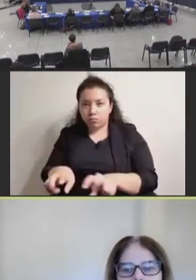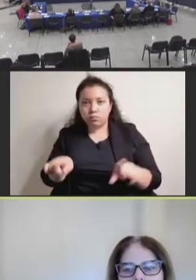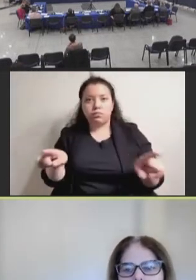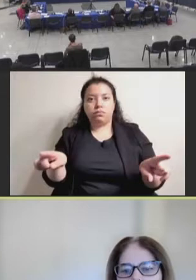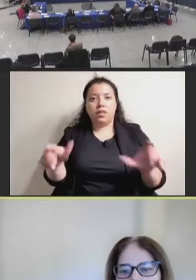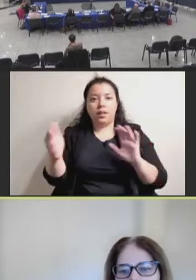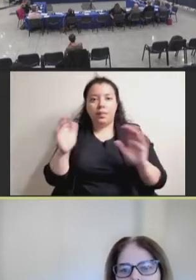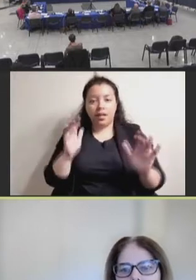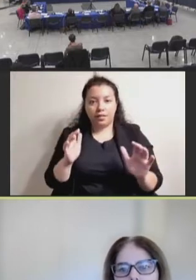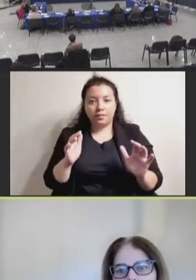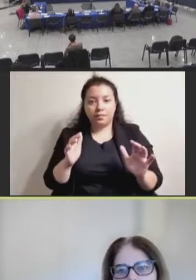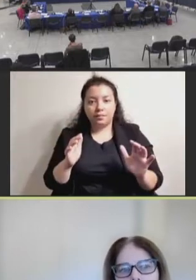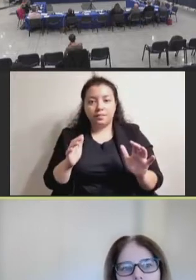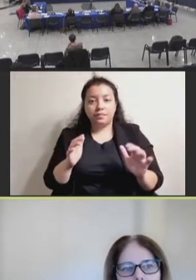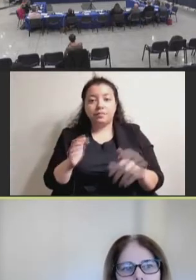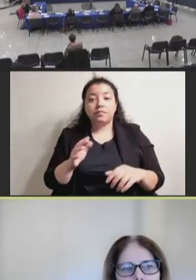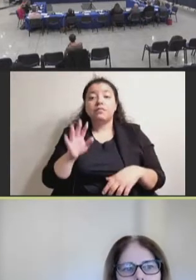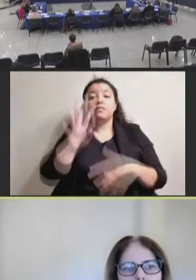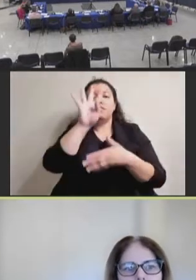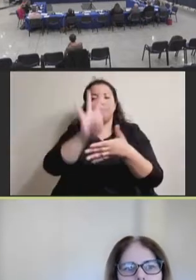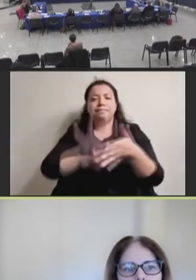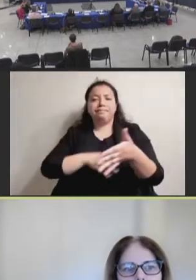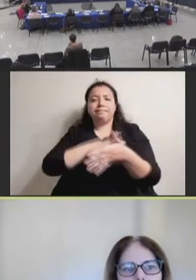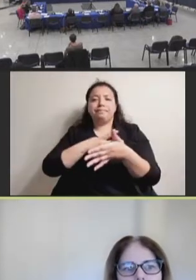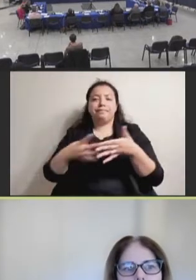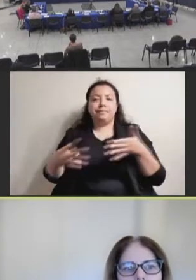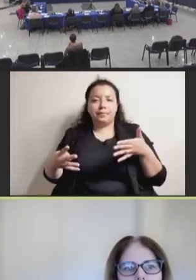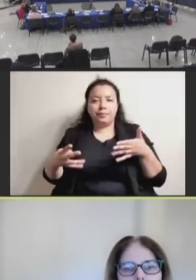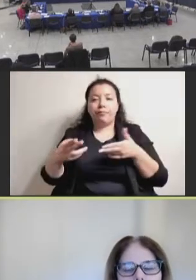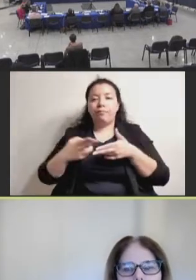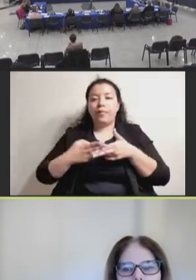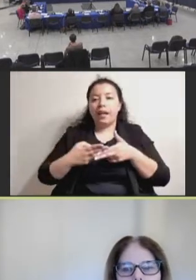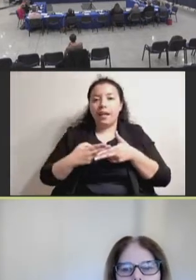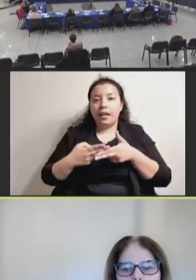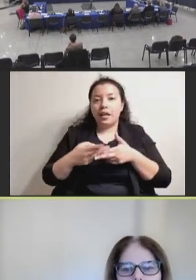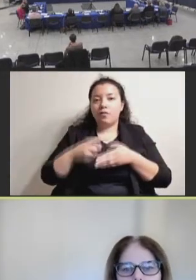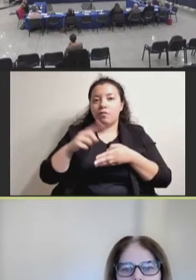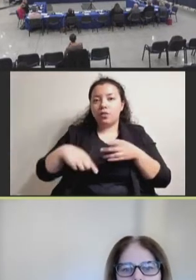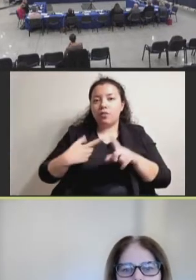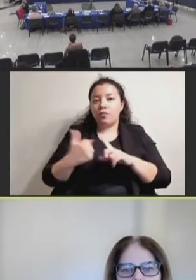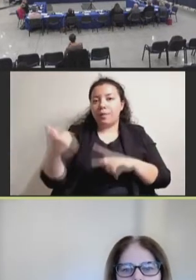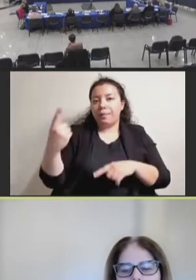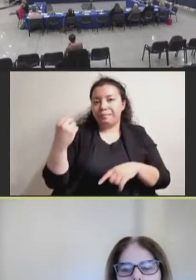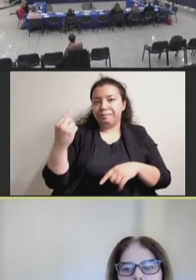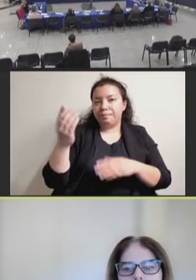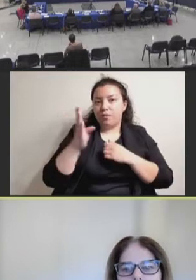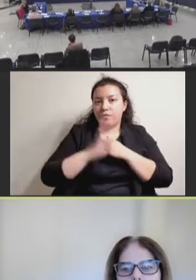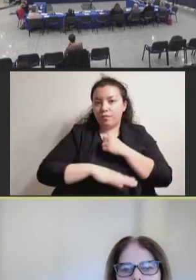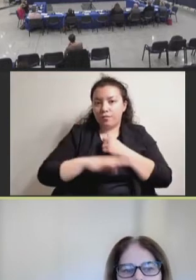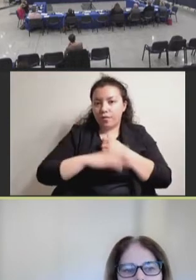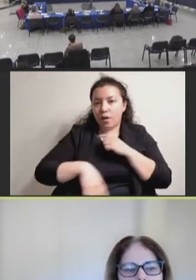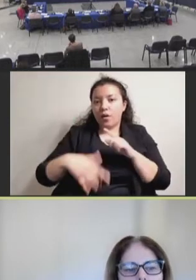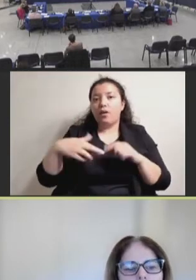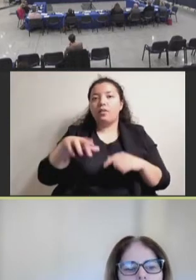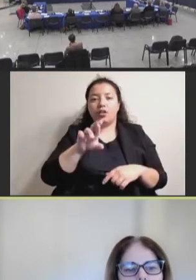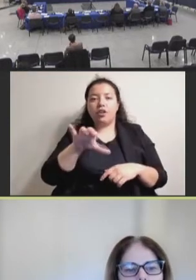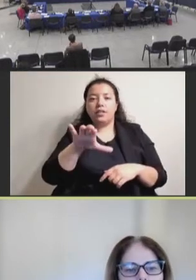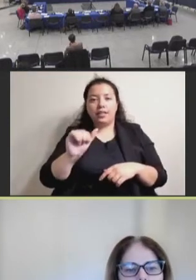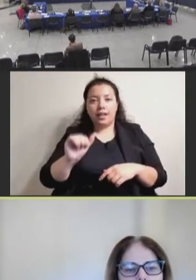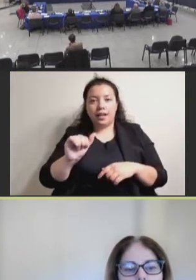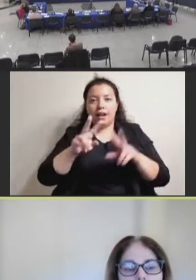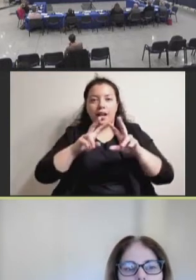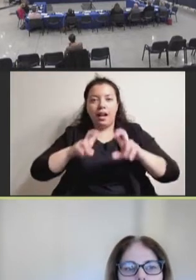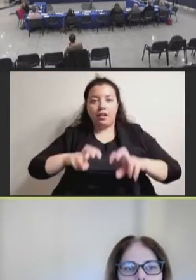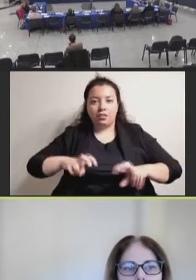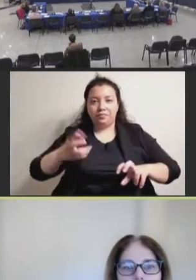So this is the preliminary, these are interim results that we published last fall for our initial RCA analysis. And I think these include